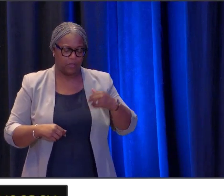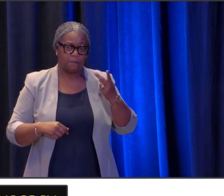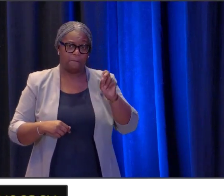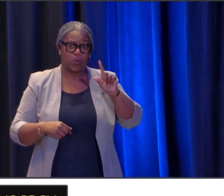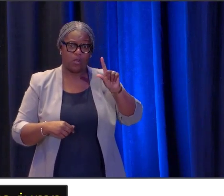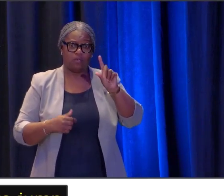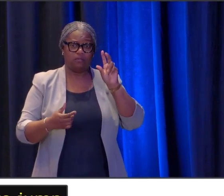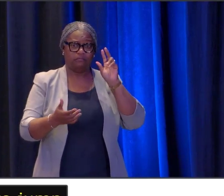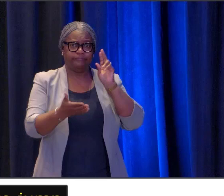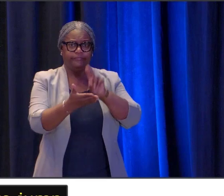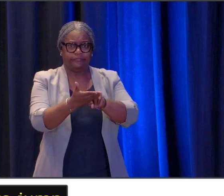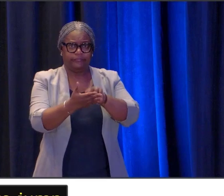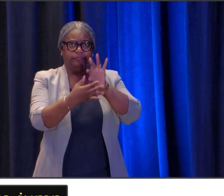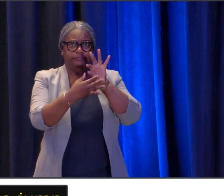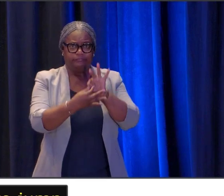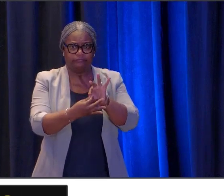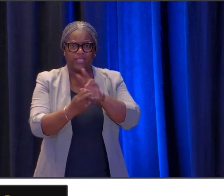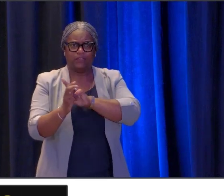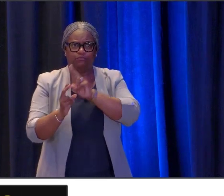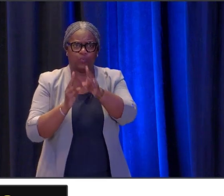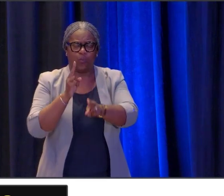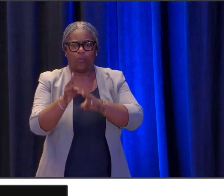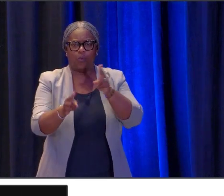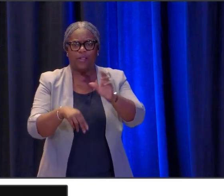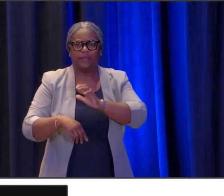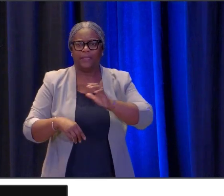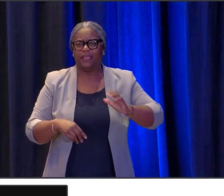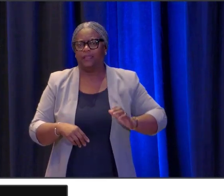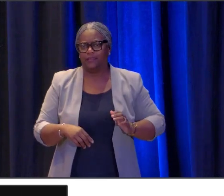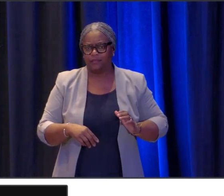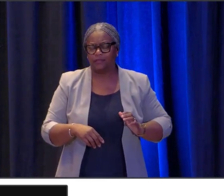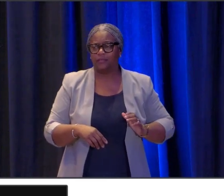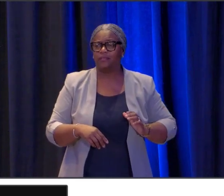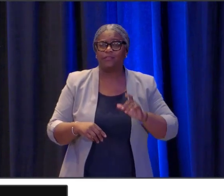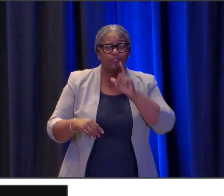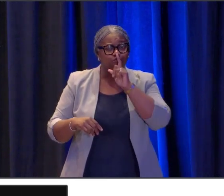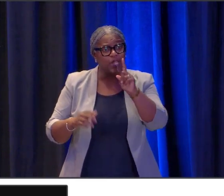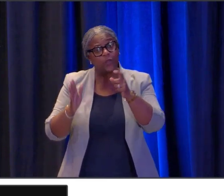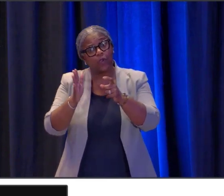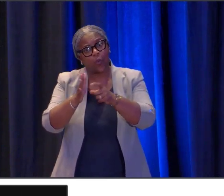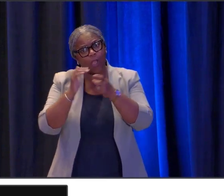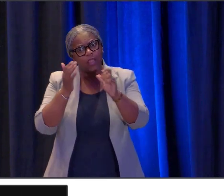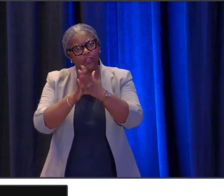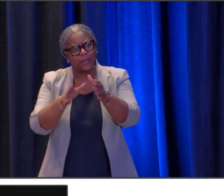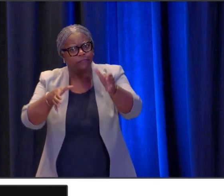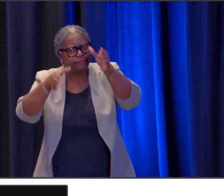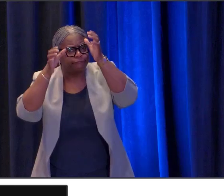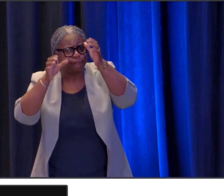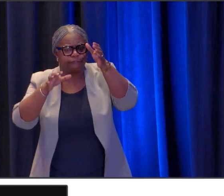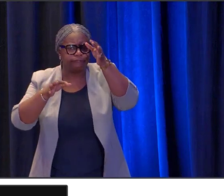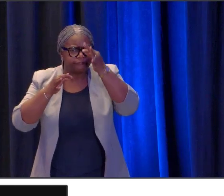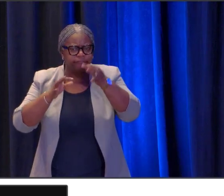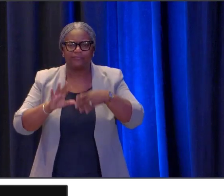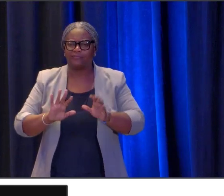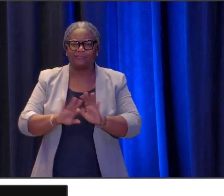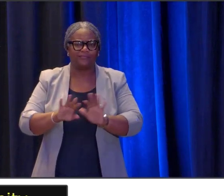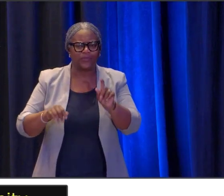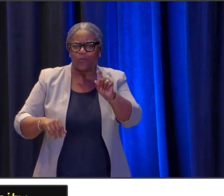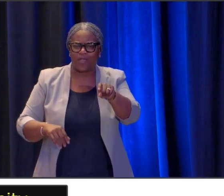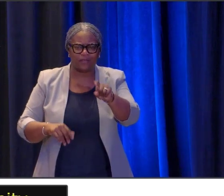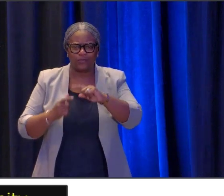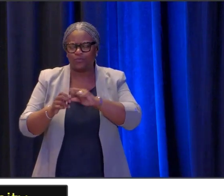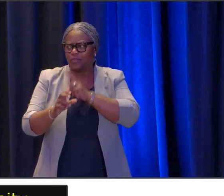subcommittees. There's just such tremendous opportunity. You don't have to be a topic expert on all federal issues in that topic to join